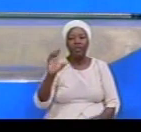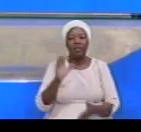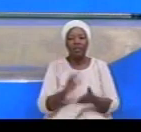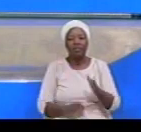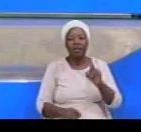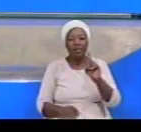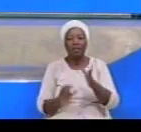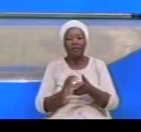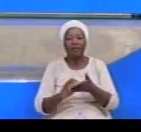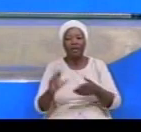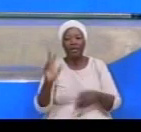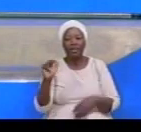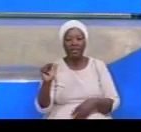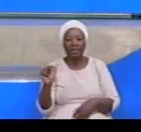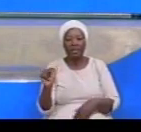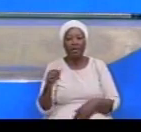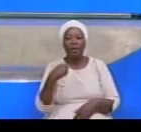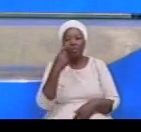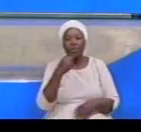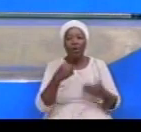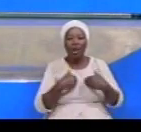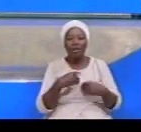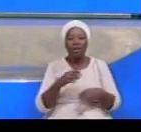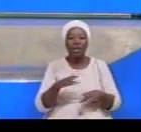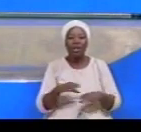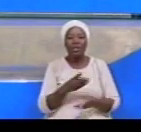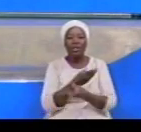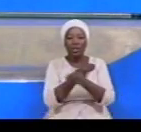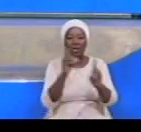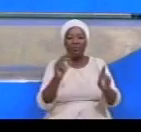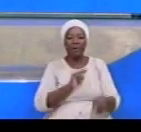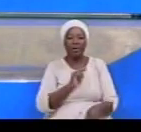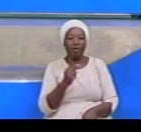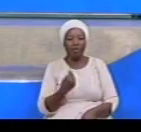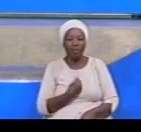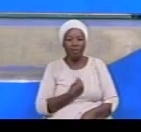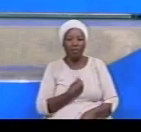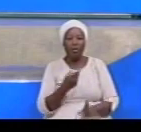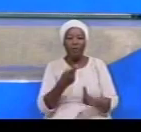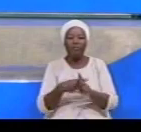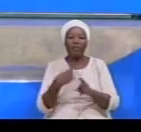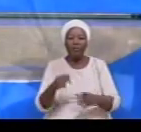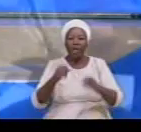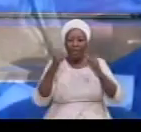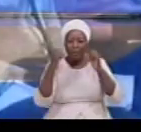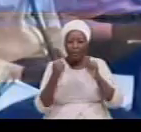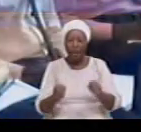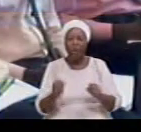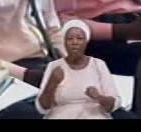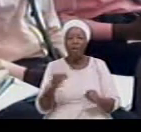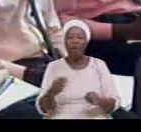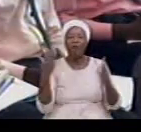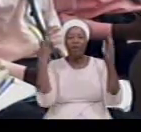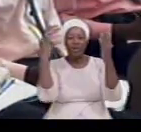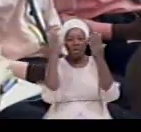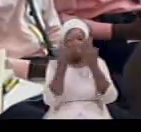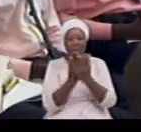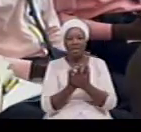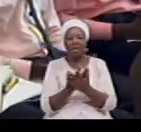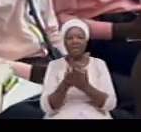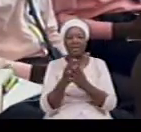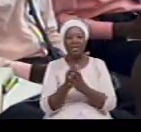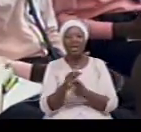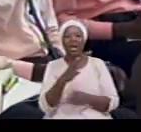verse 13. Who has delivered us from the power of darkness and